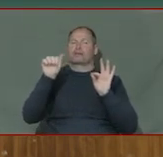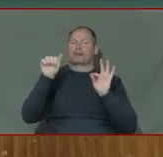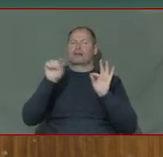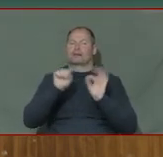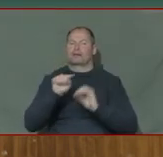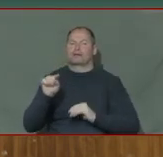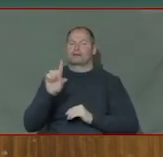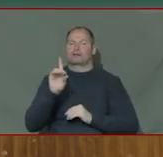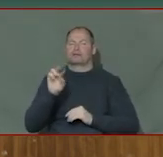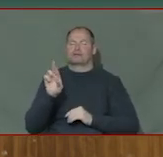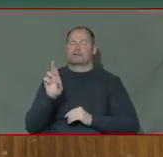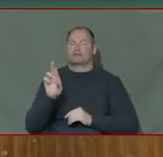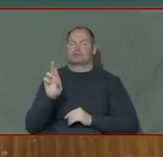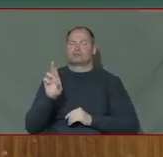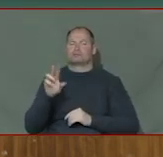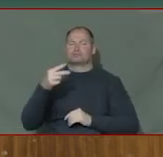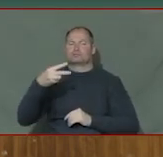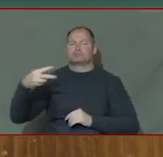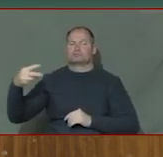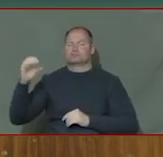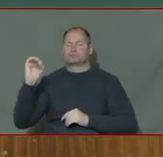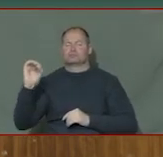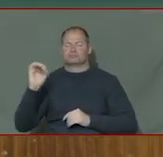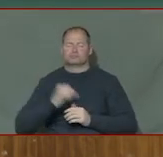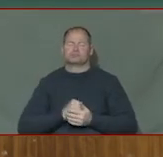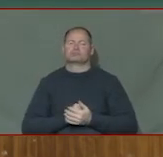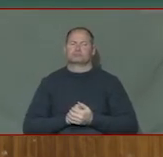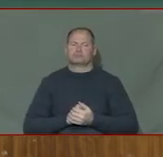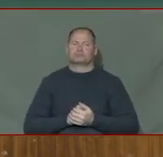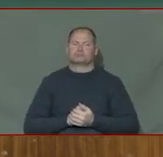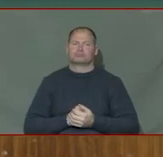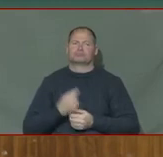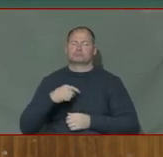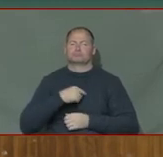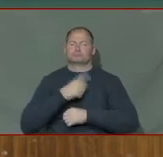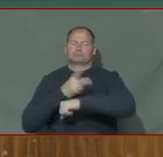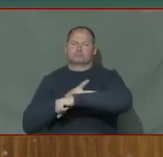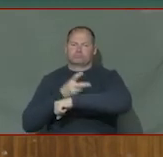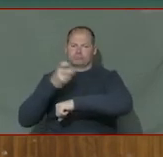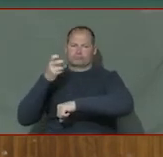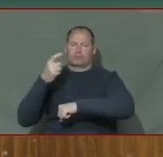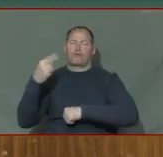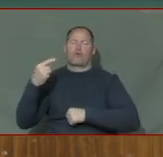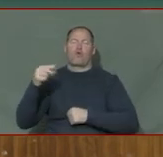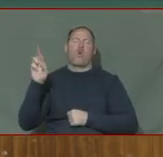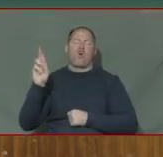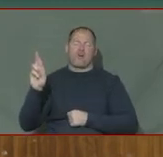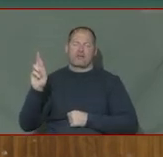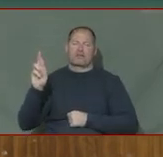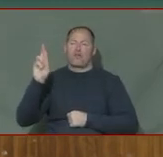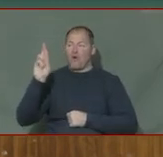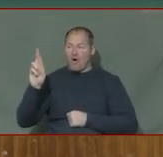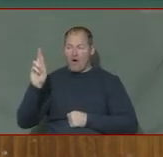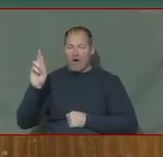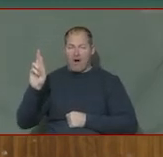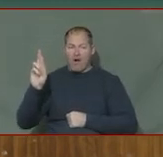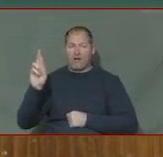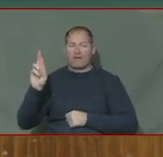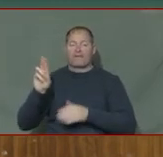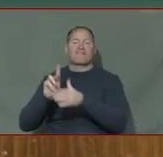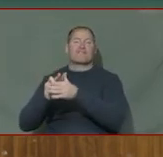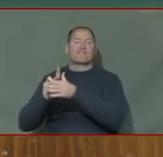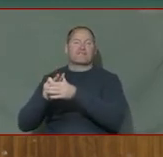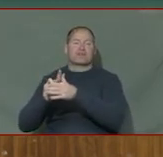over dr equal to 0. We are differentiating in terms of r. R is the only